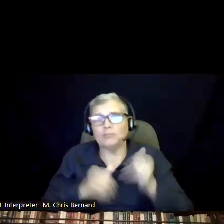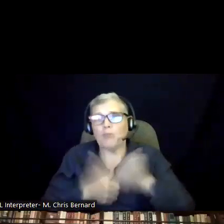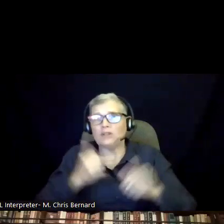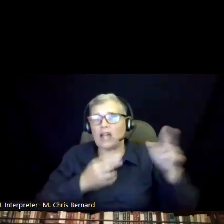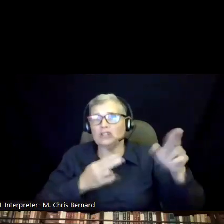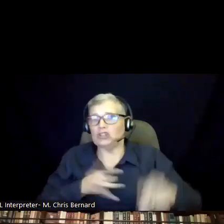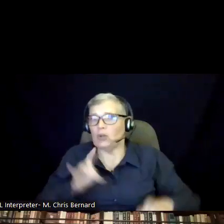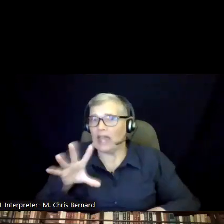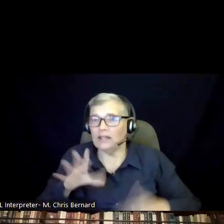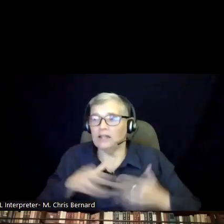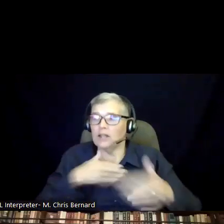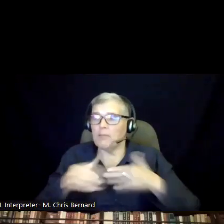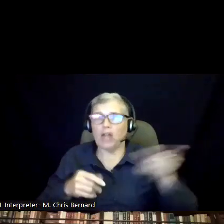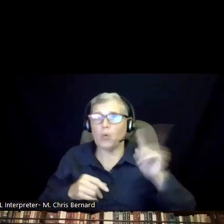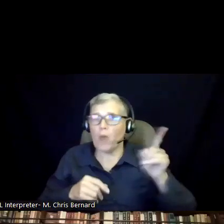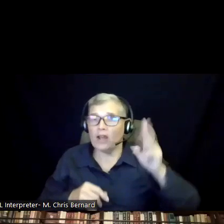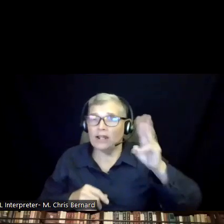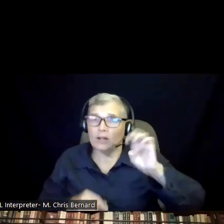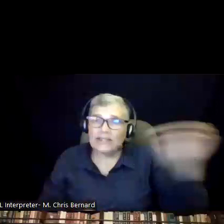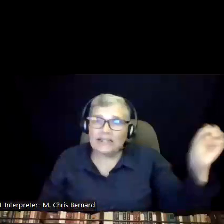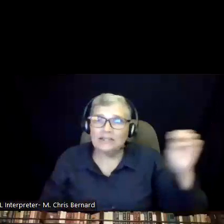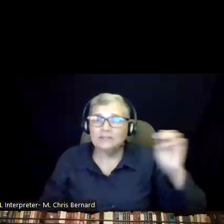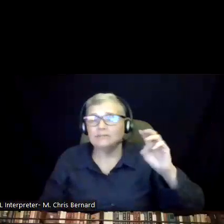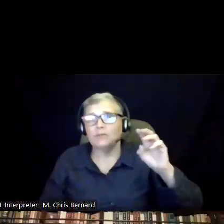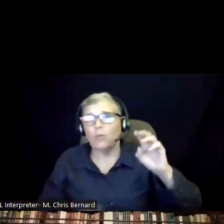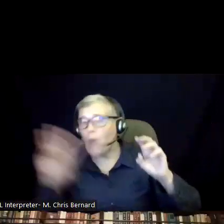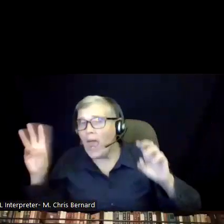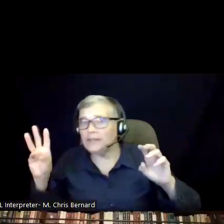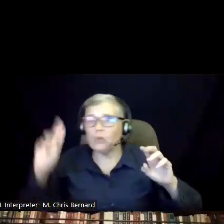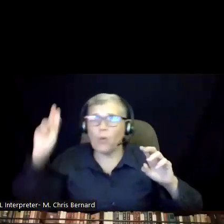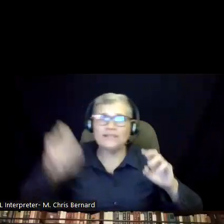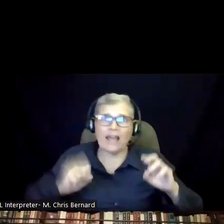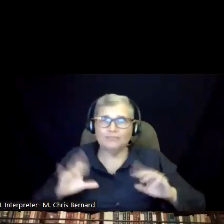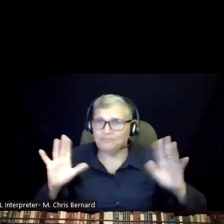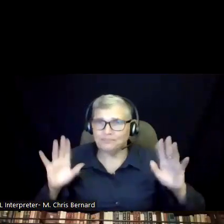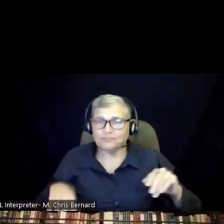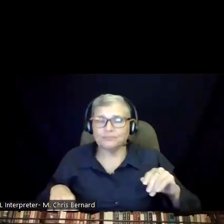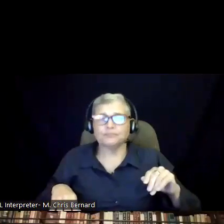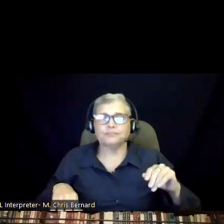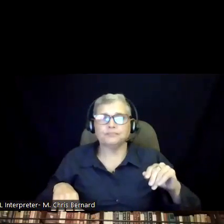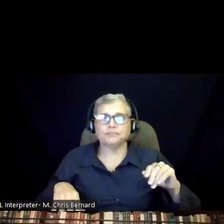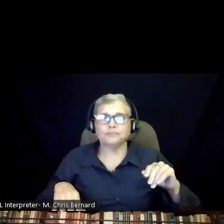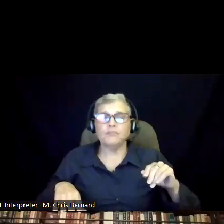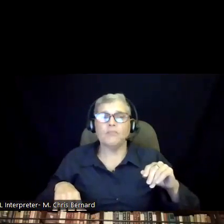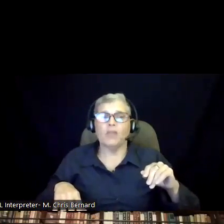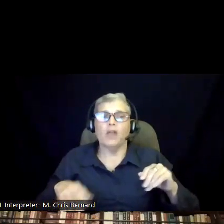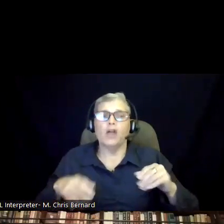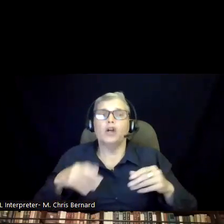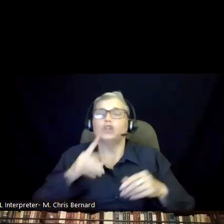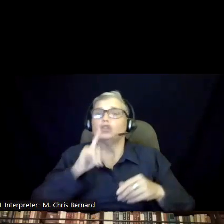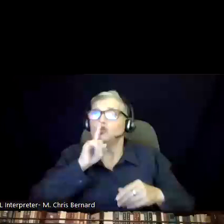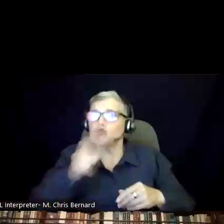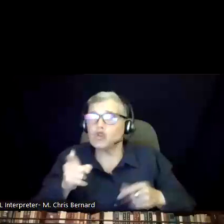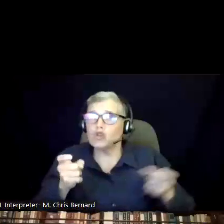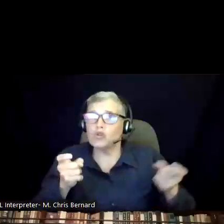be it in the West, in the East, in the South, or in the North. And so true democracy of hunting